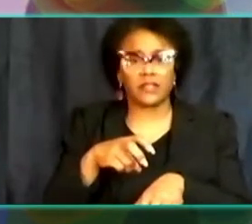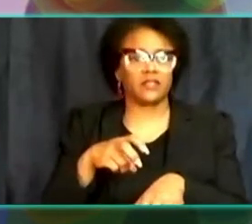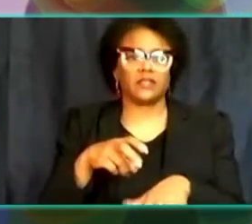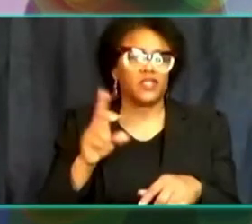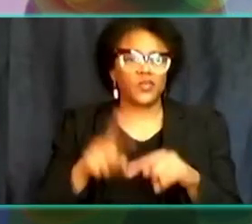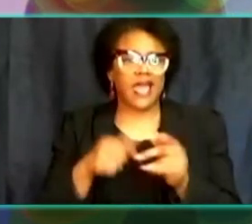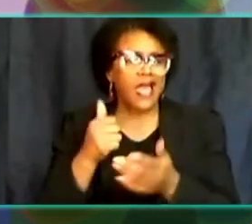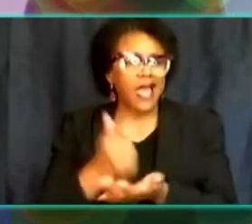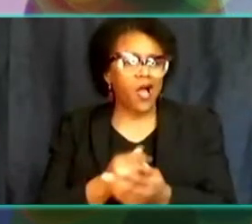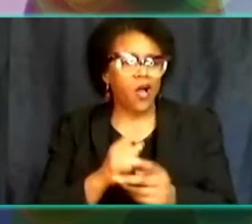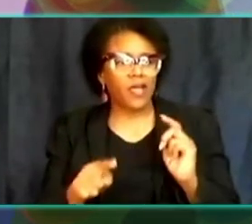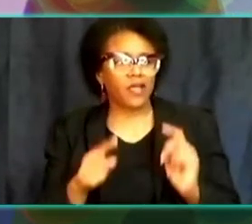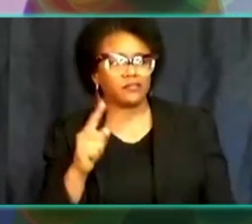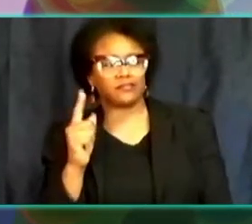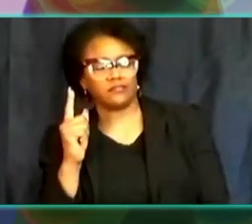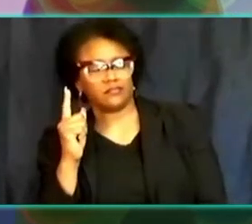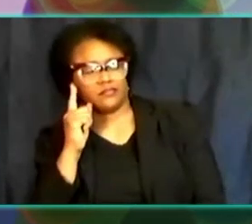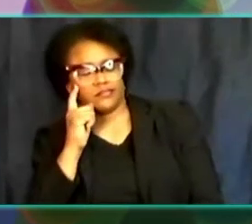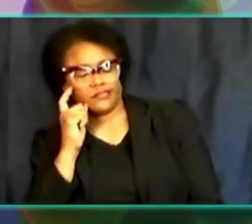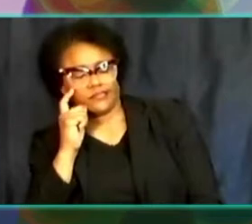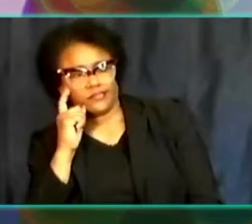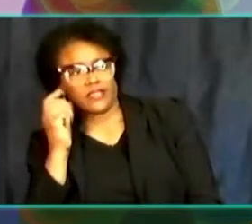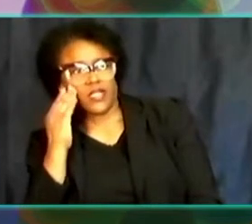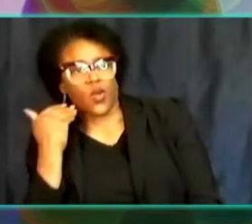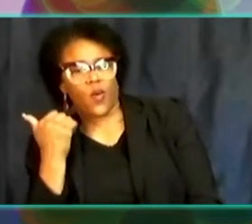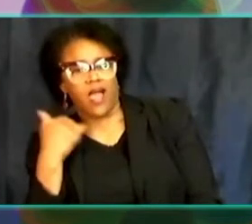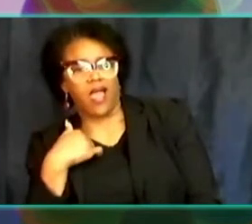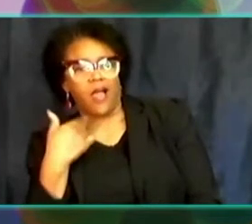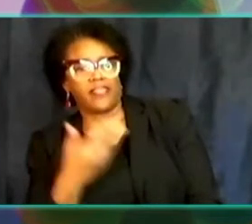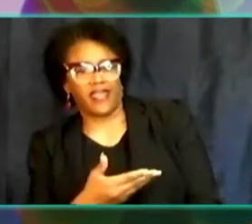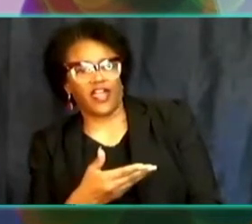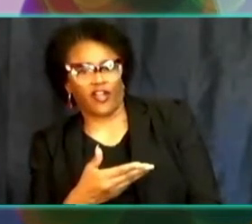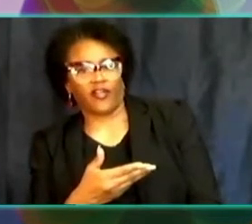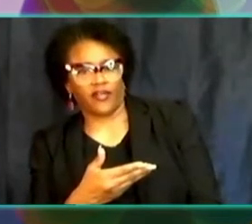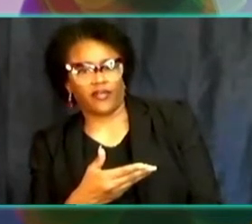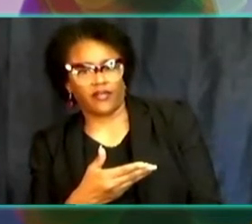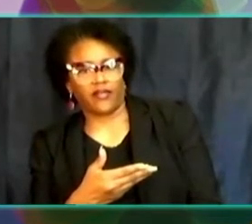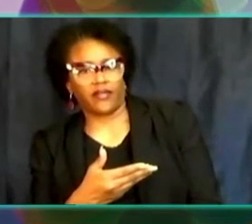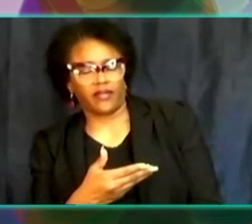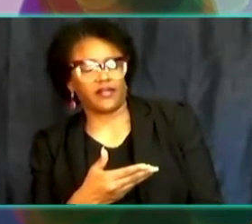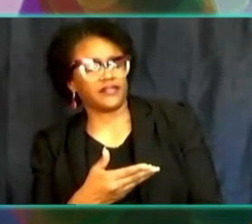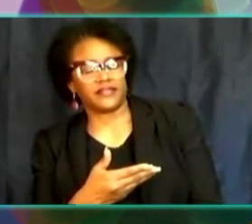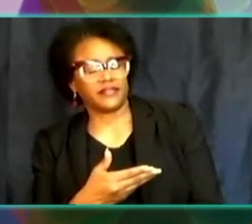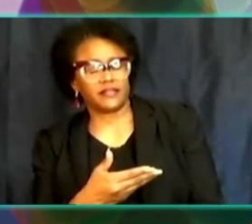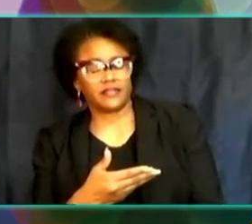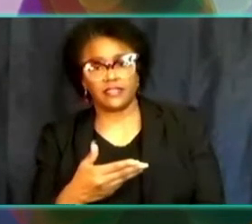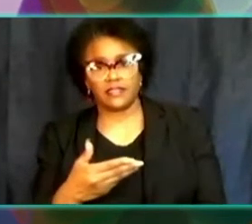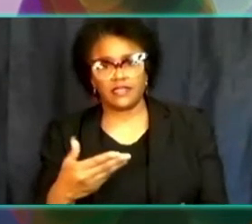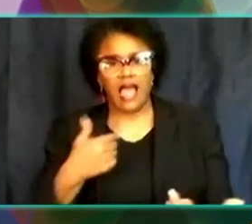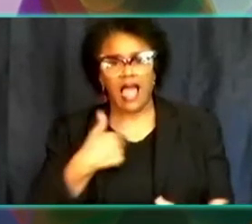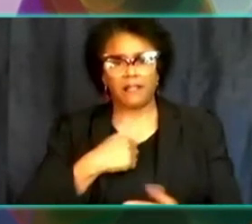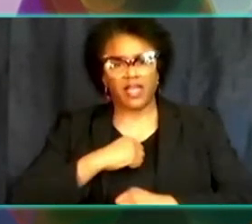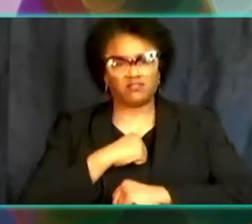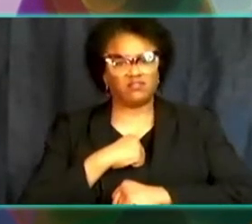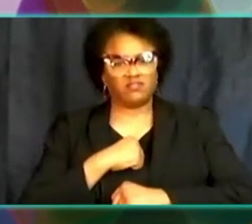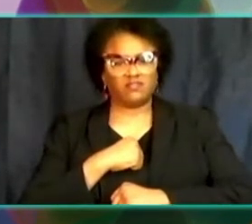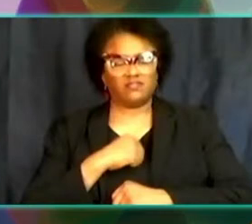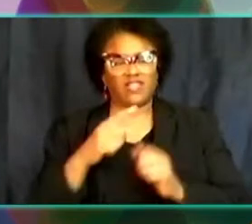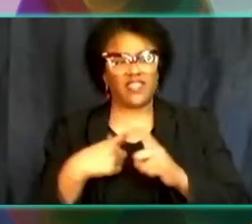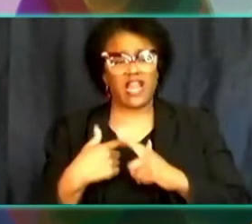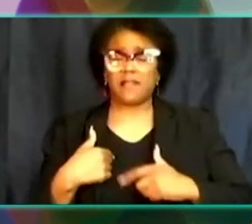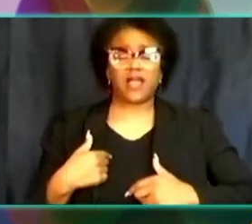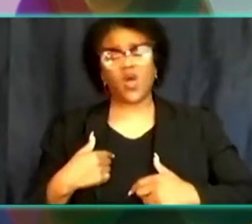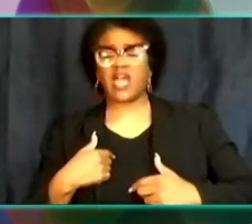like know why you're there. So, I mean, I, you know, I have my moment of sulking and then I go, let me be